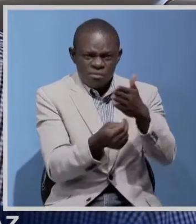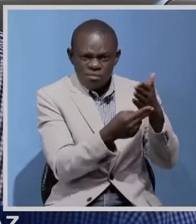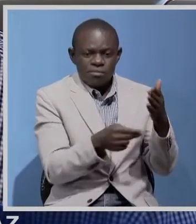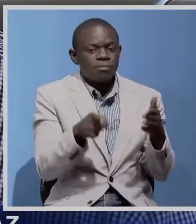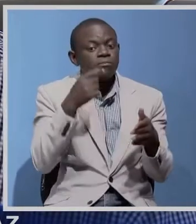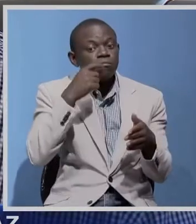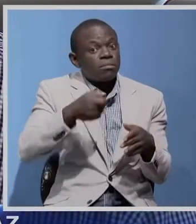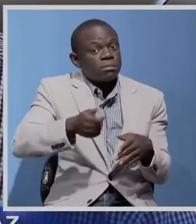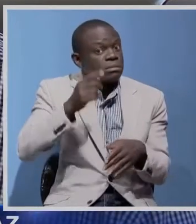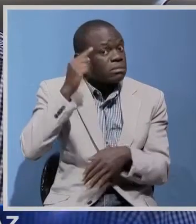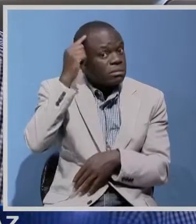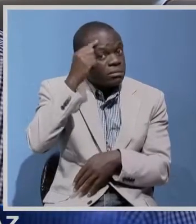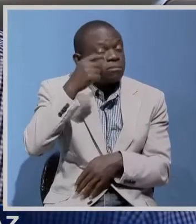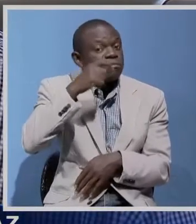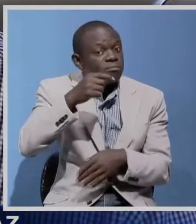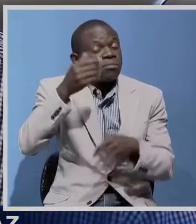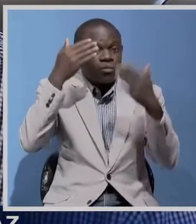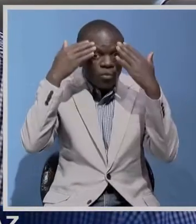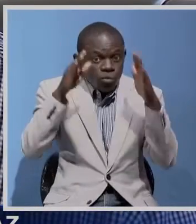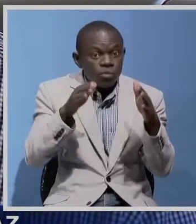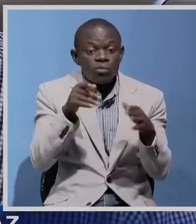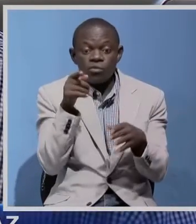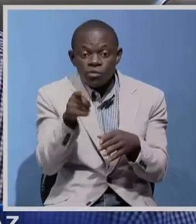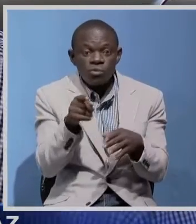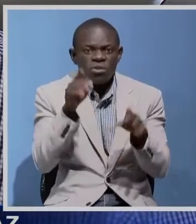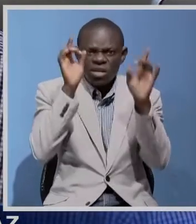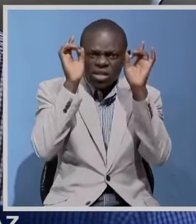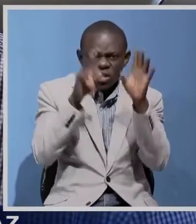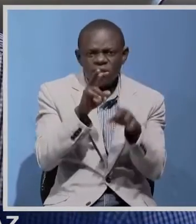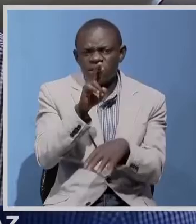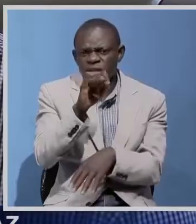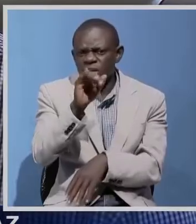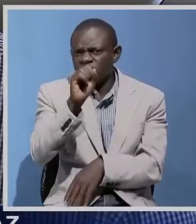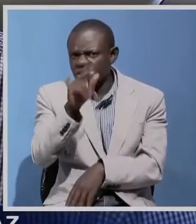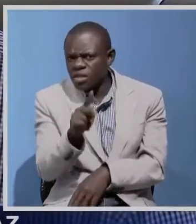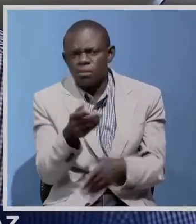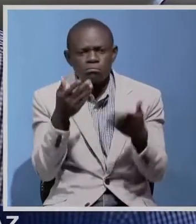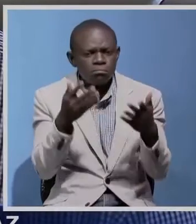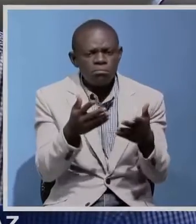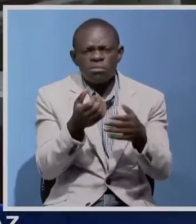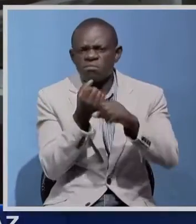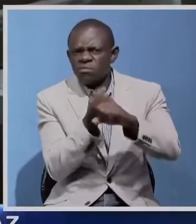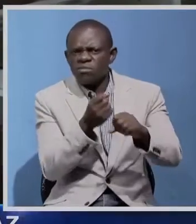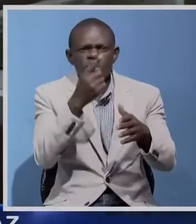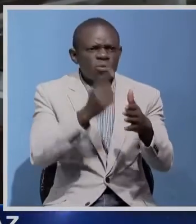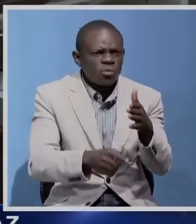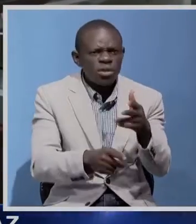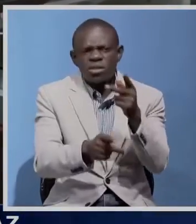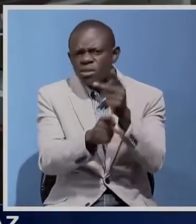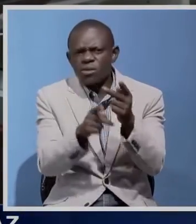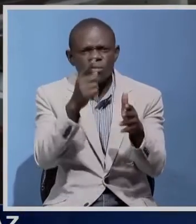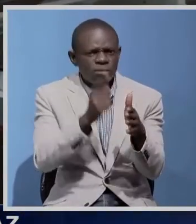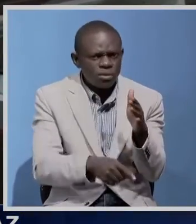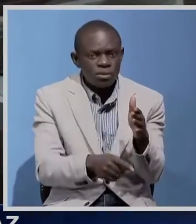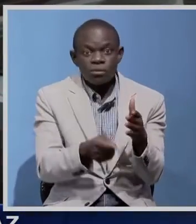must take note of the security, and ensure that whoever is being given some kind of support